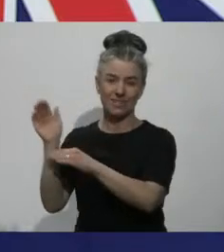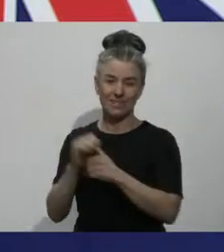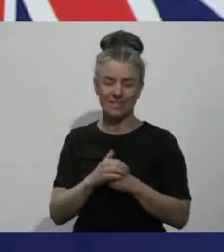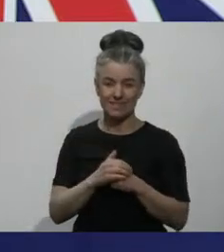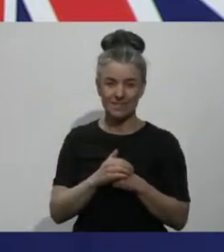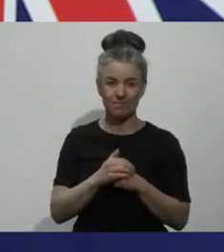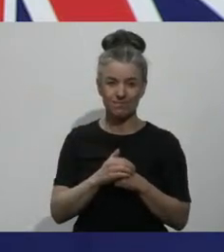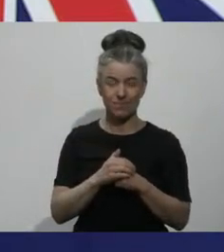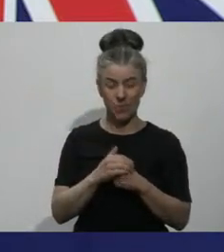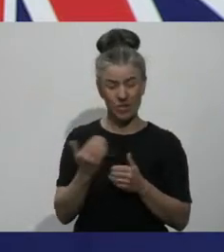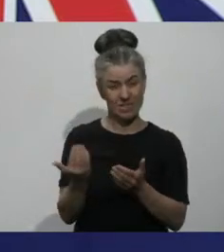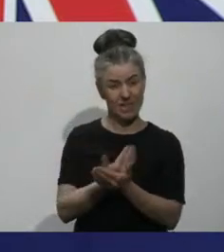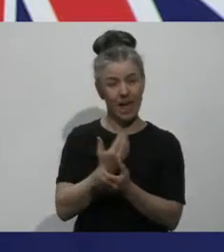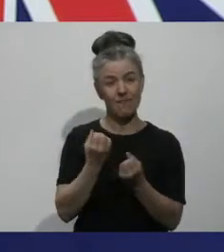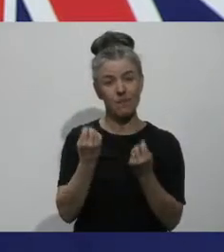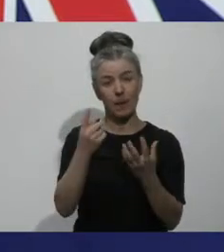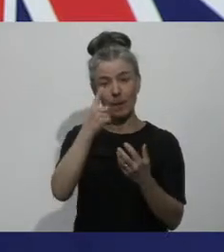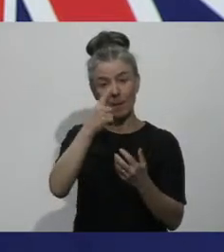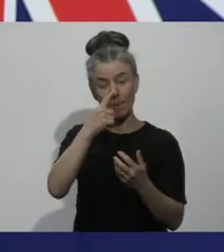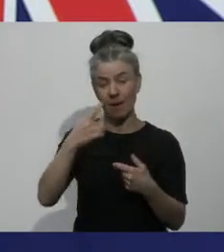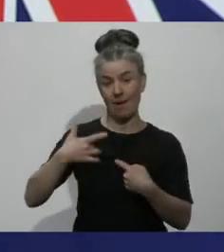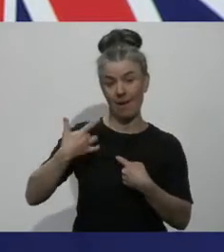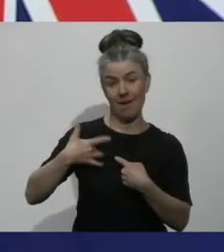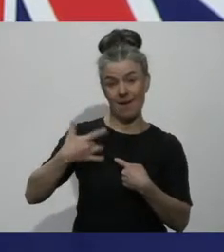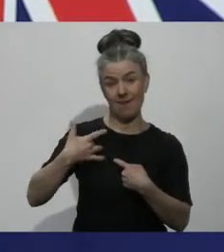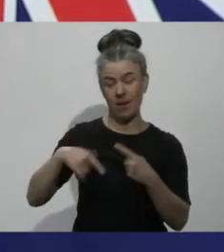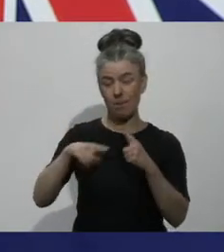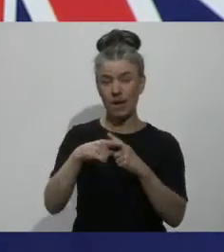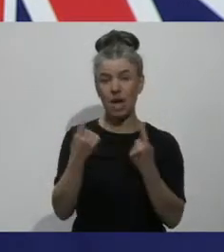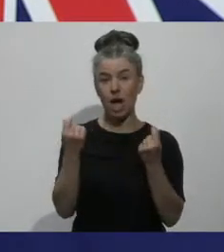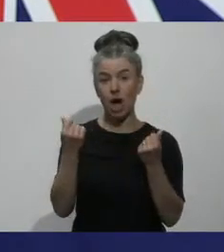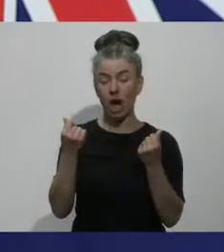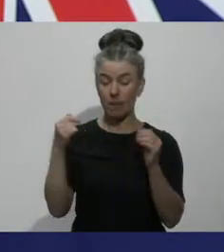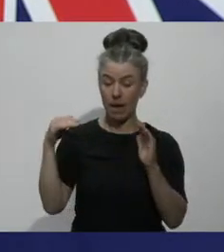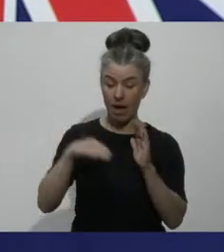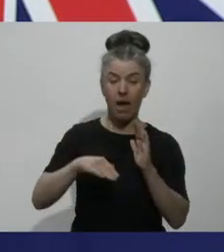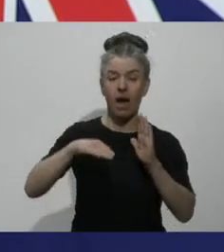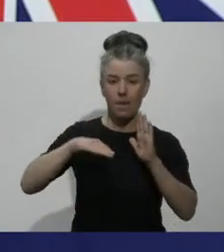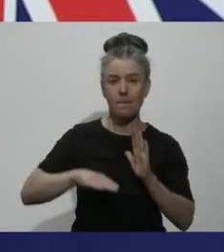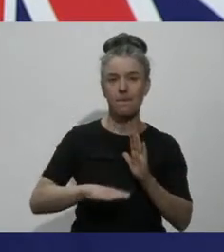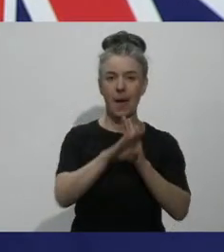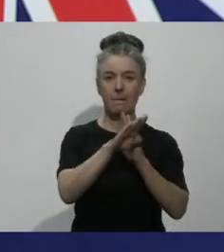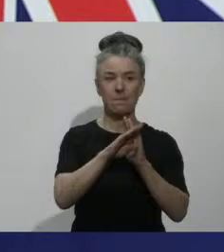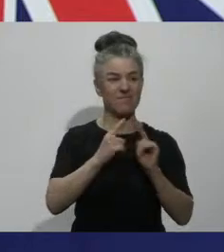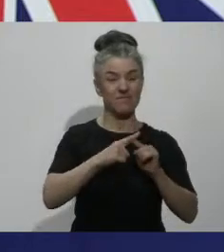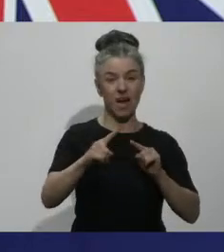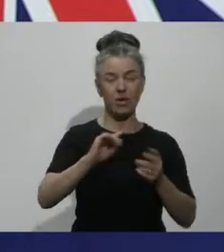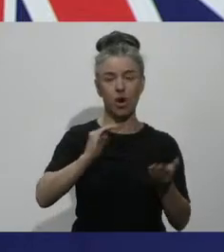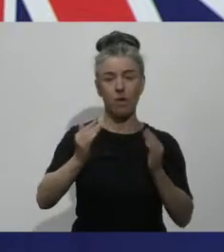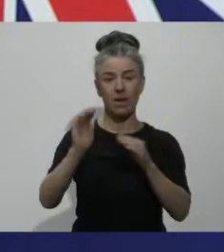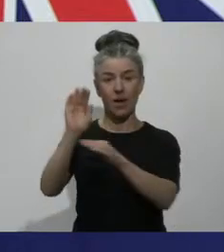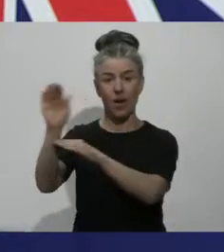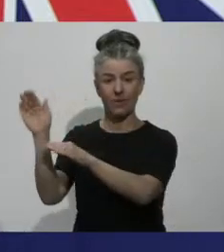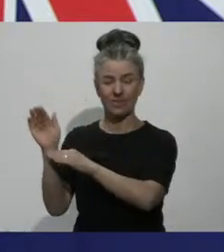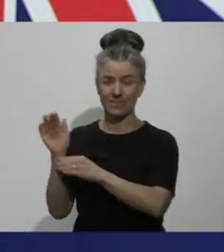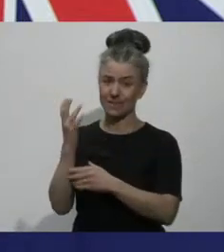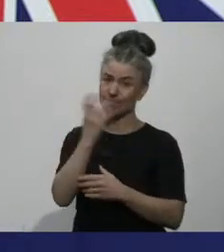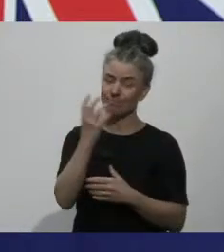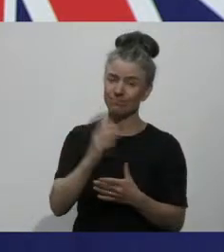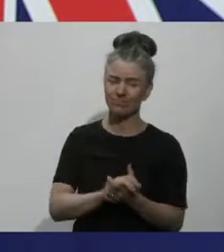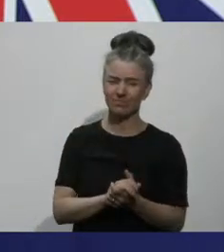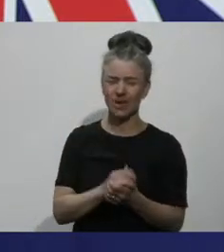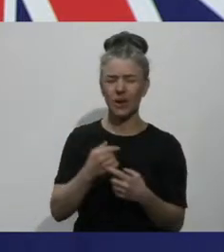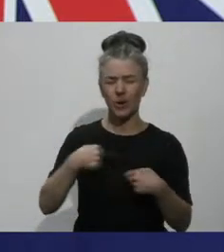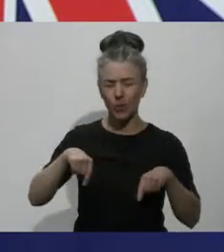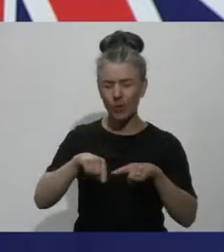many lives were saved and our economy was getting going faster than almost anywhere else again. We can do